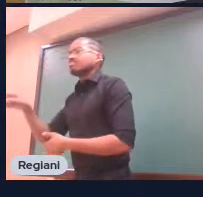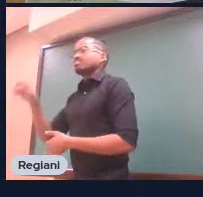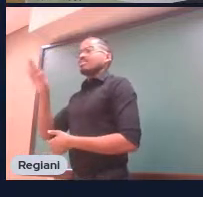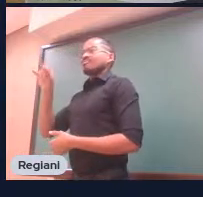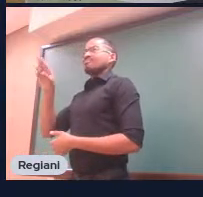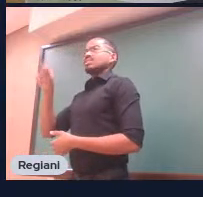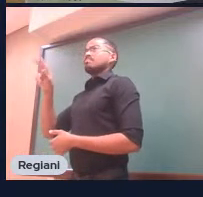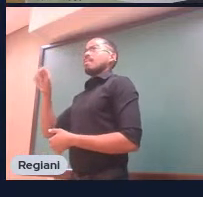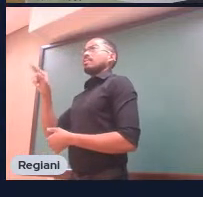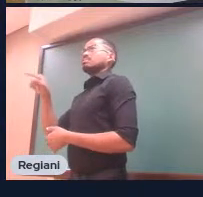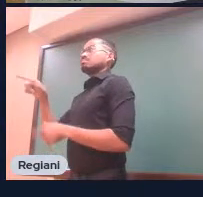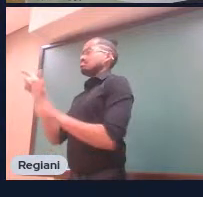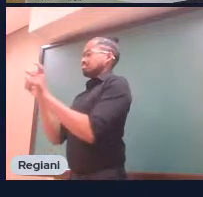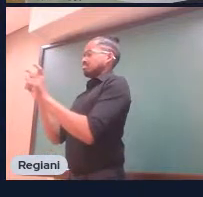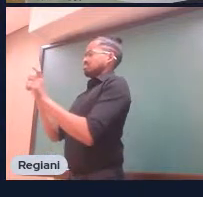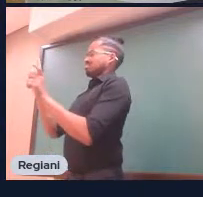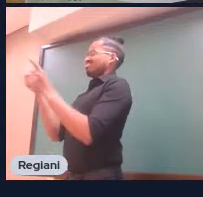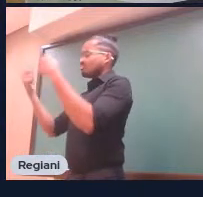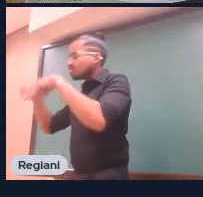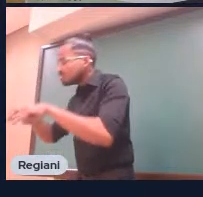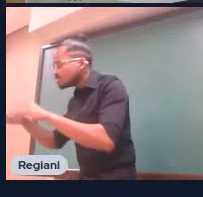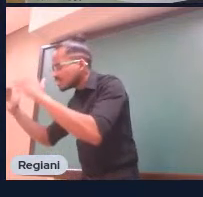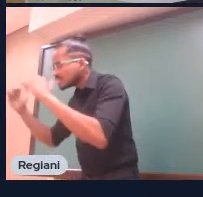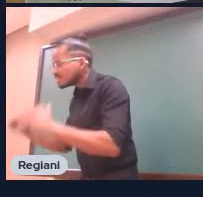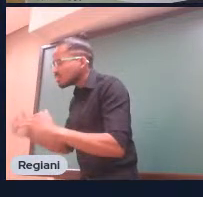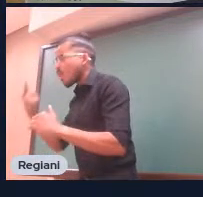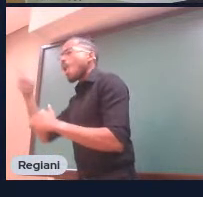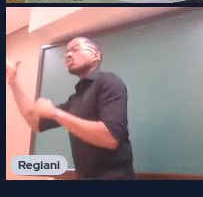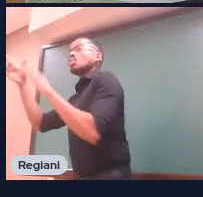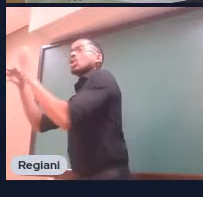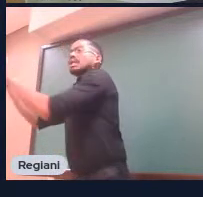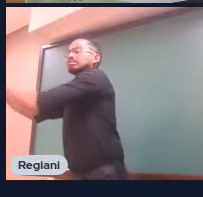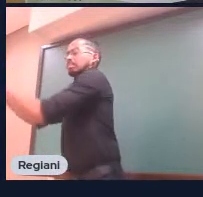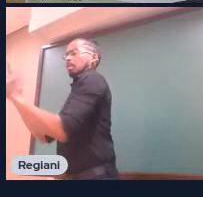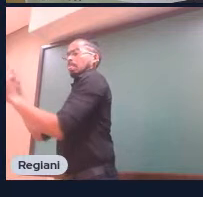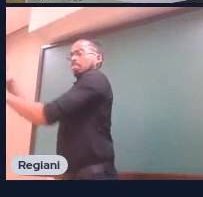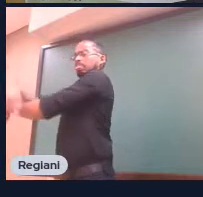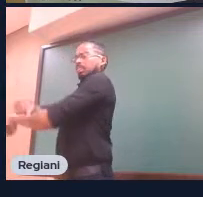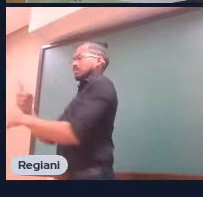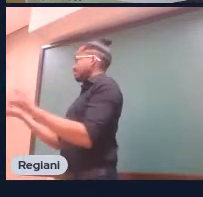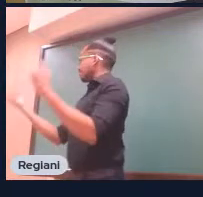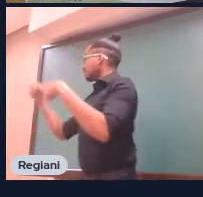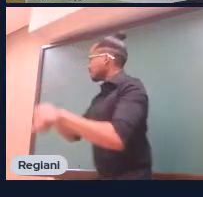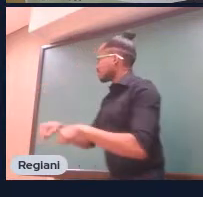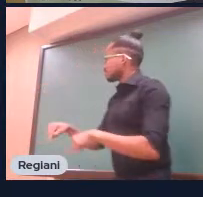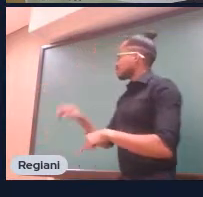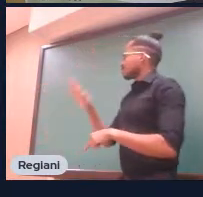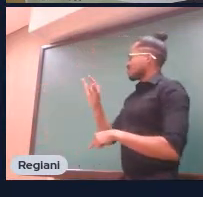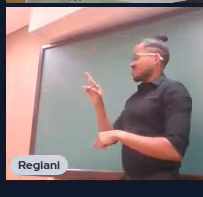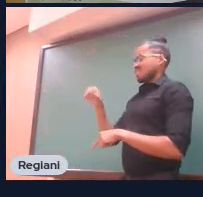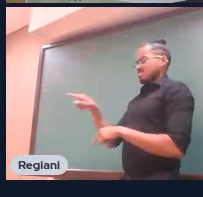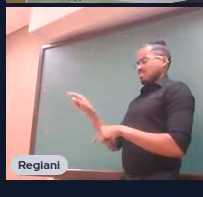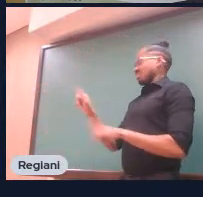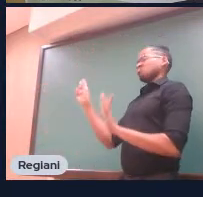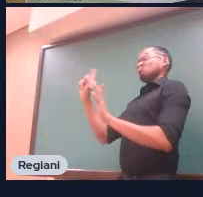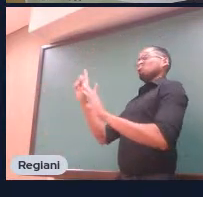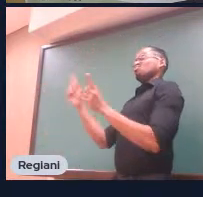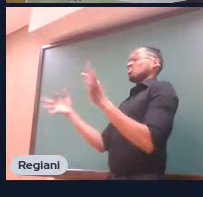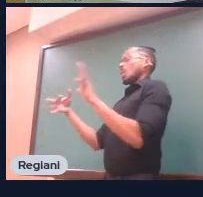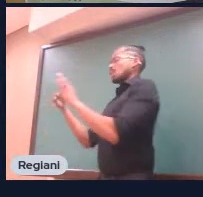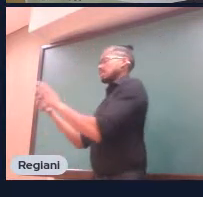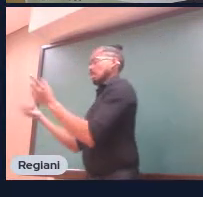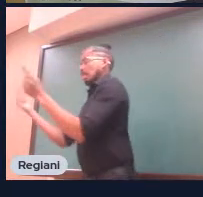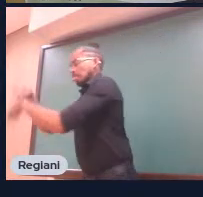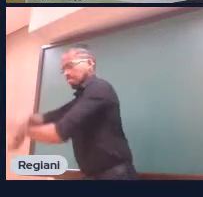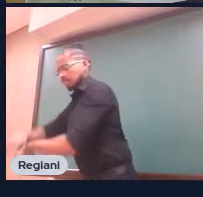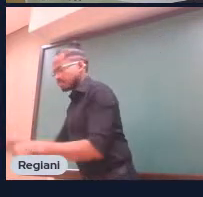what we need. So I skipped the first two. Let's see further down. In the months since the first papers, the ages of some, no, that's wrong. Marcus has